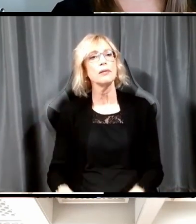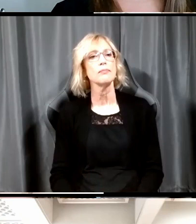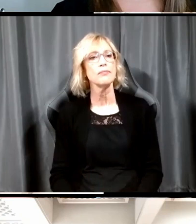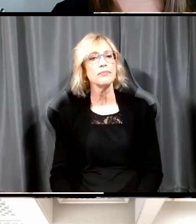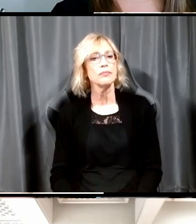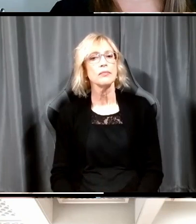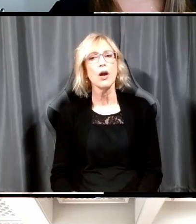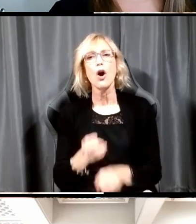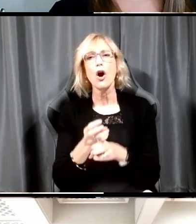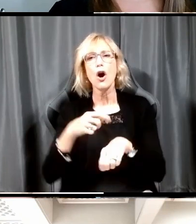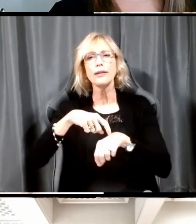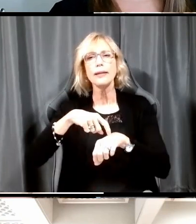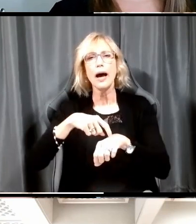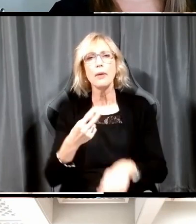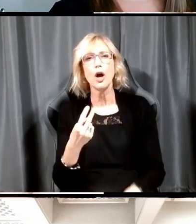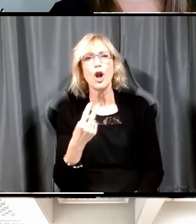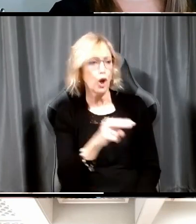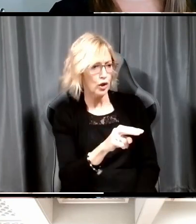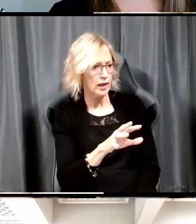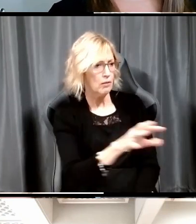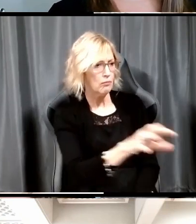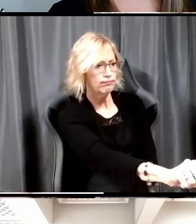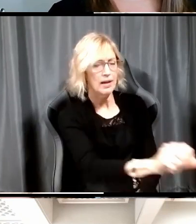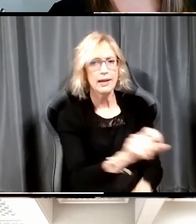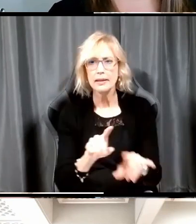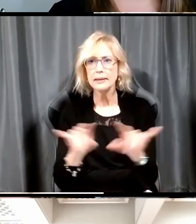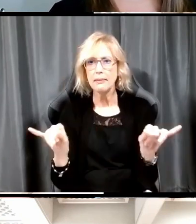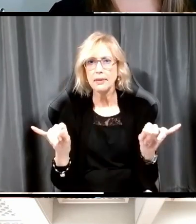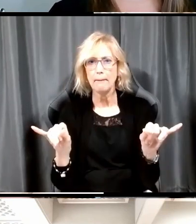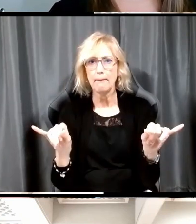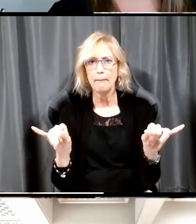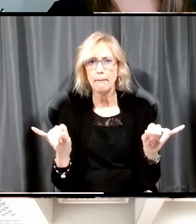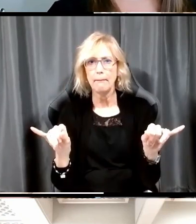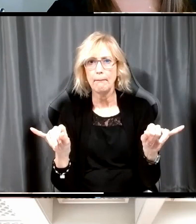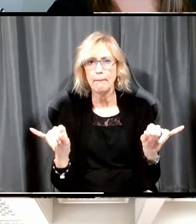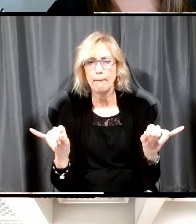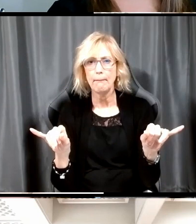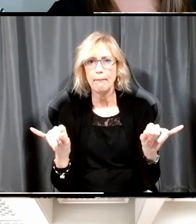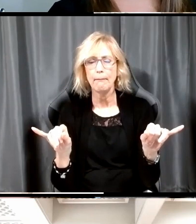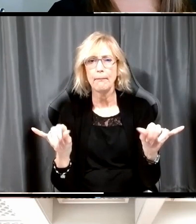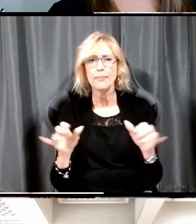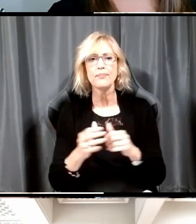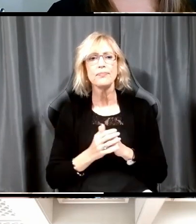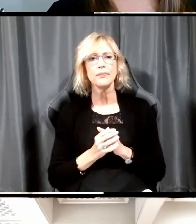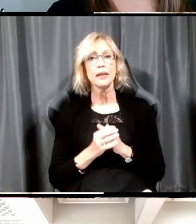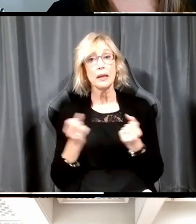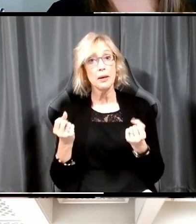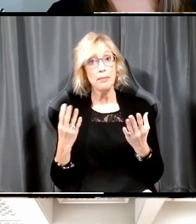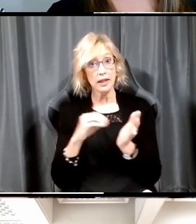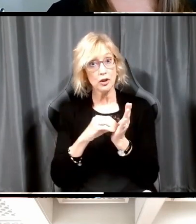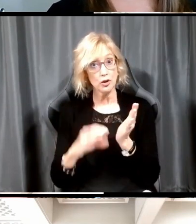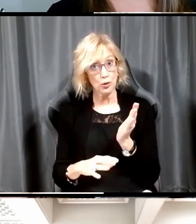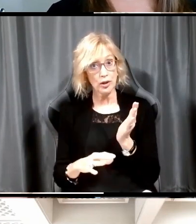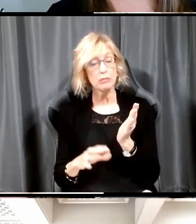they have difficulties with looking and reaching at the same time. They tend to, so a lot of our students with